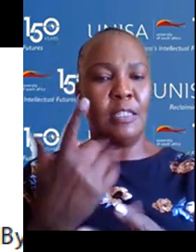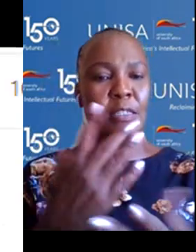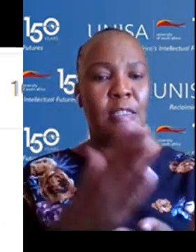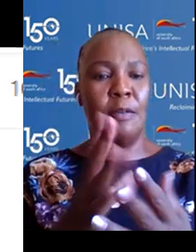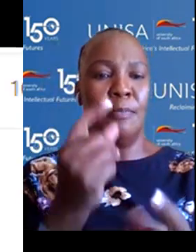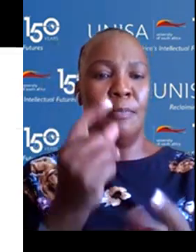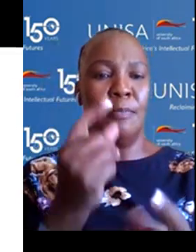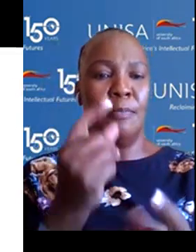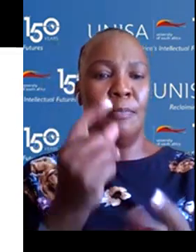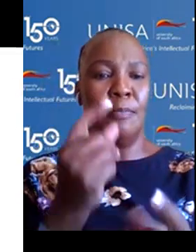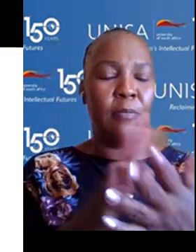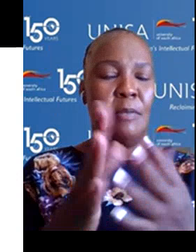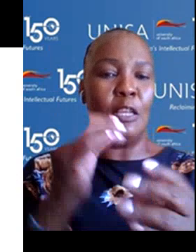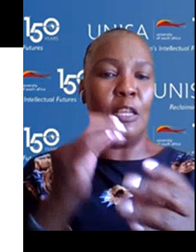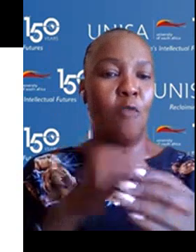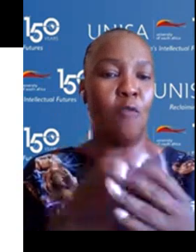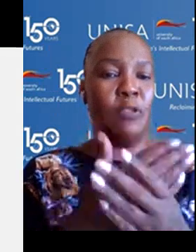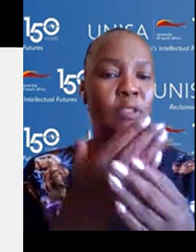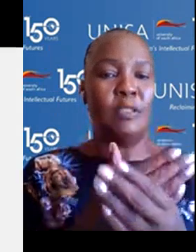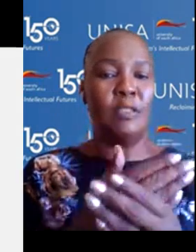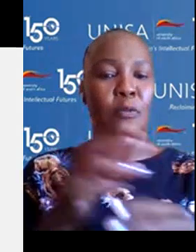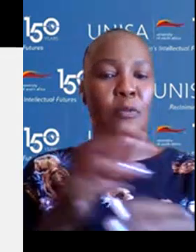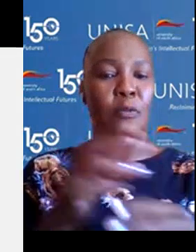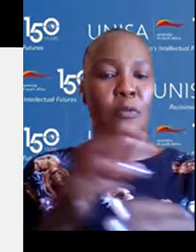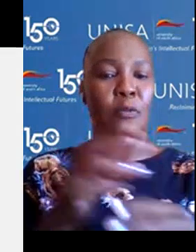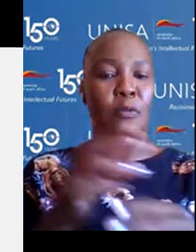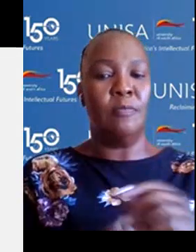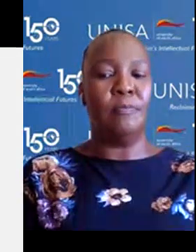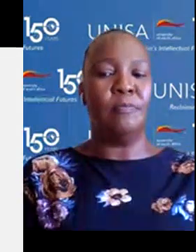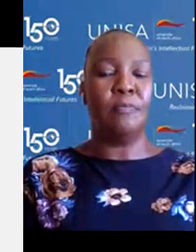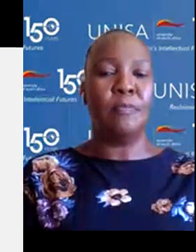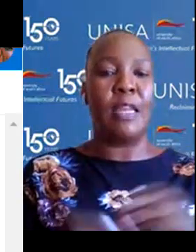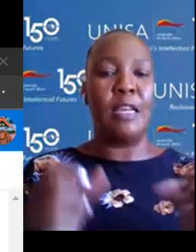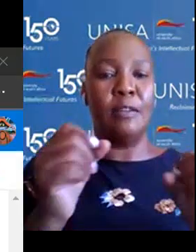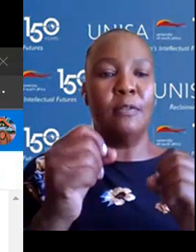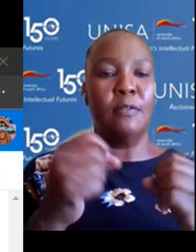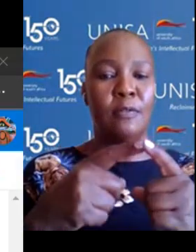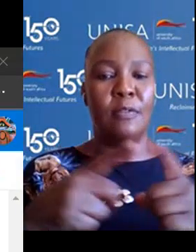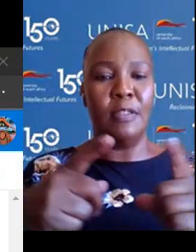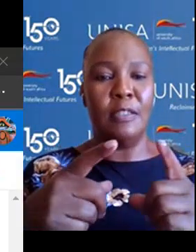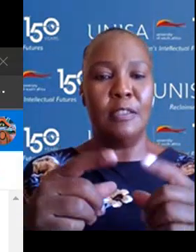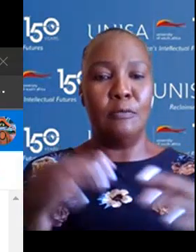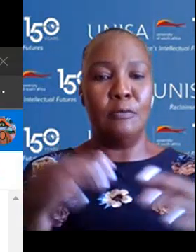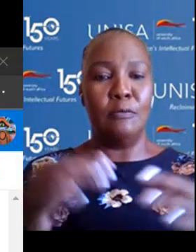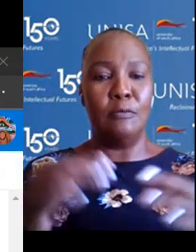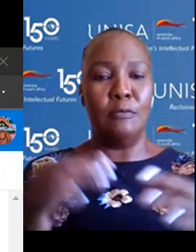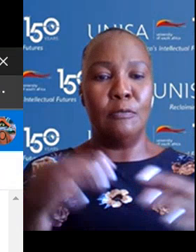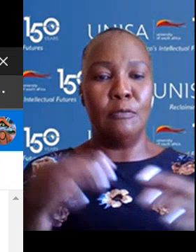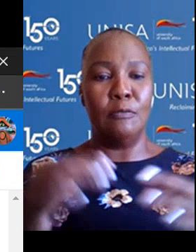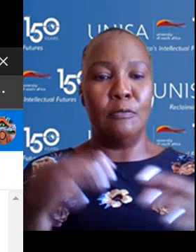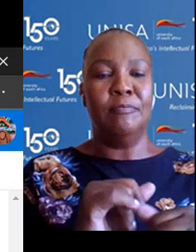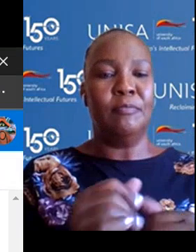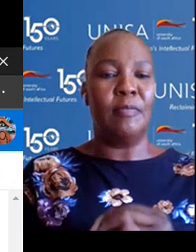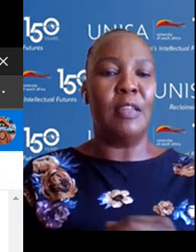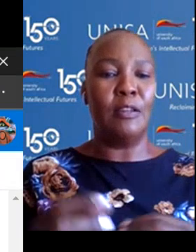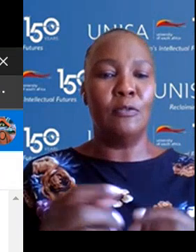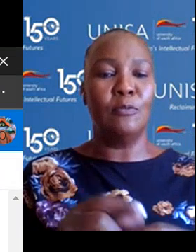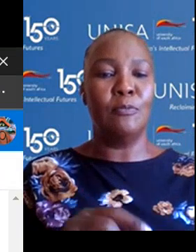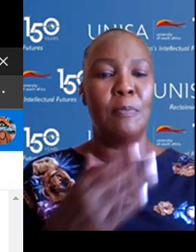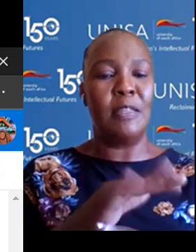folder, then that's the way to do it. Sorry, this zoom function is quite freaky. So it makes everything